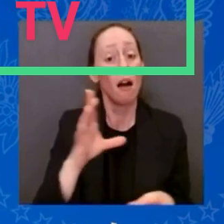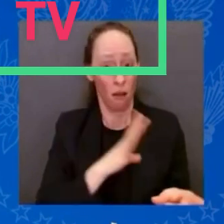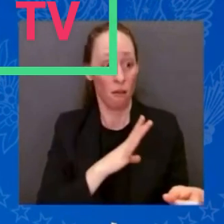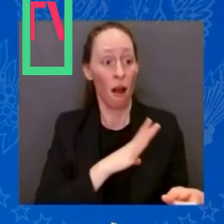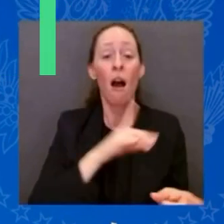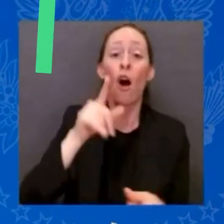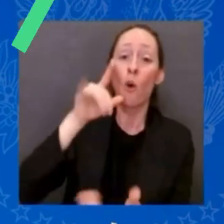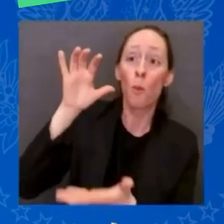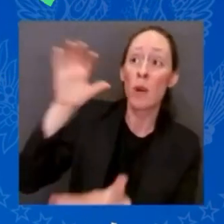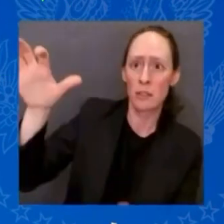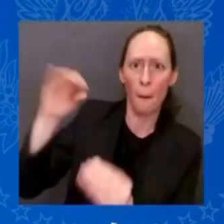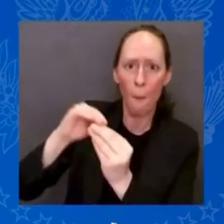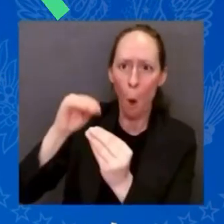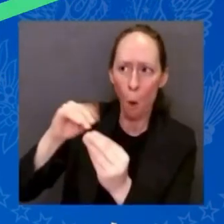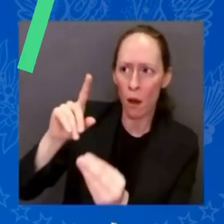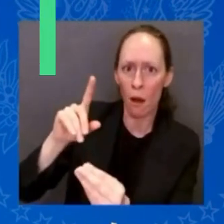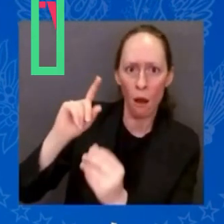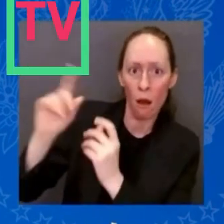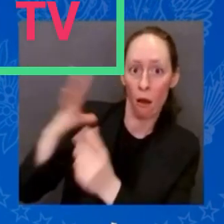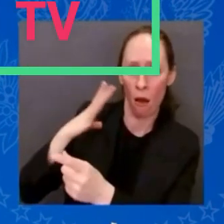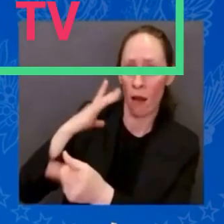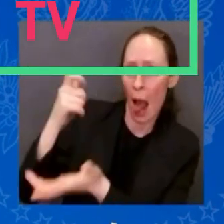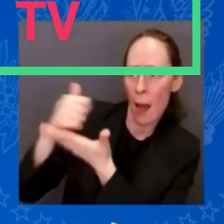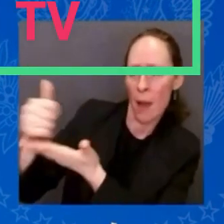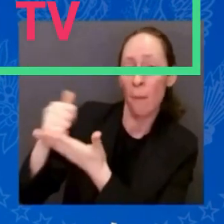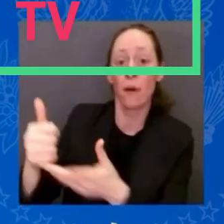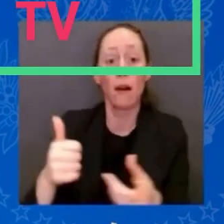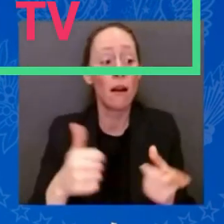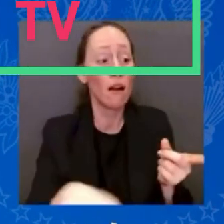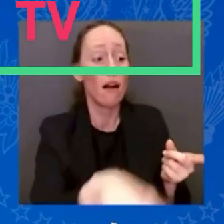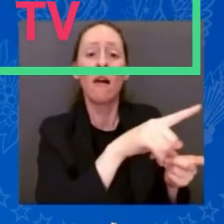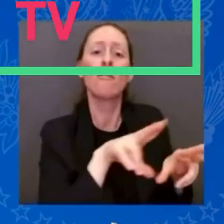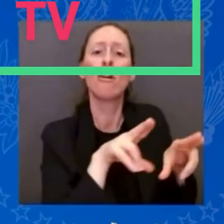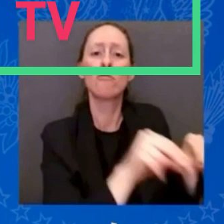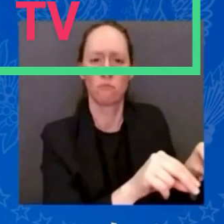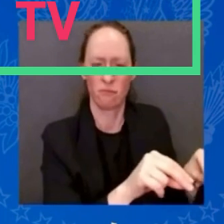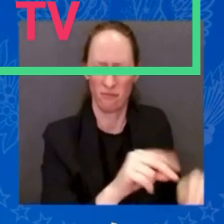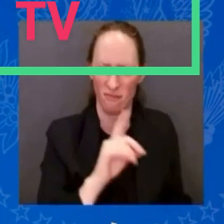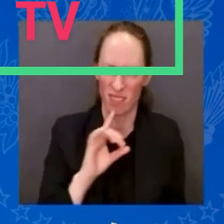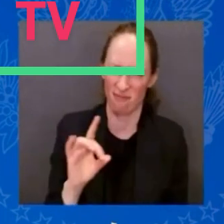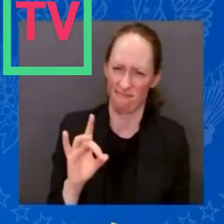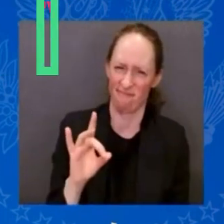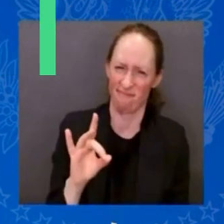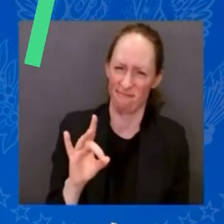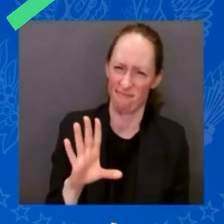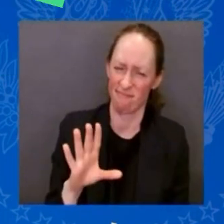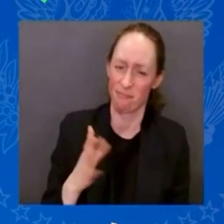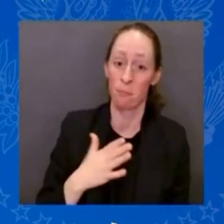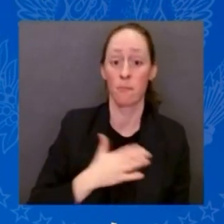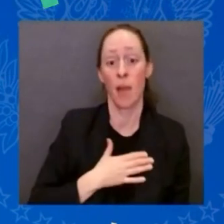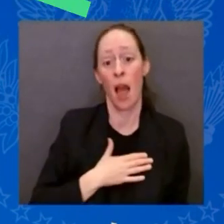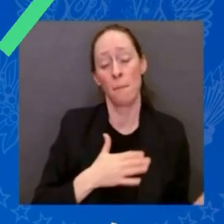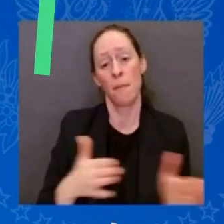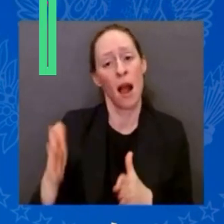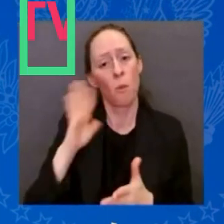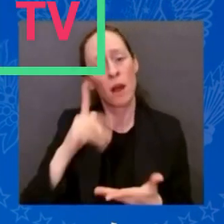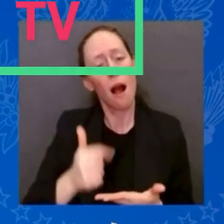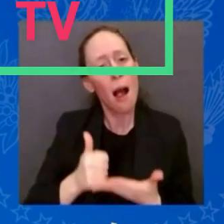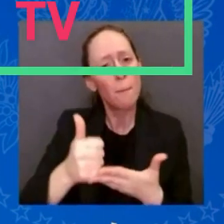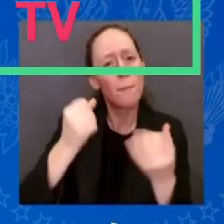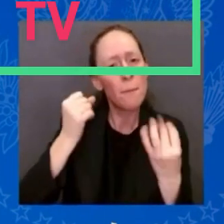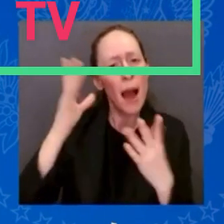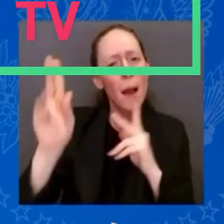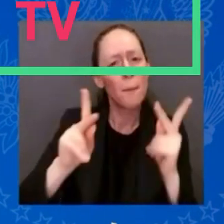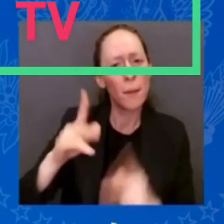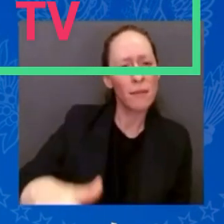plan would not only have been life-changing for millions of Americans, it would have been good for the American economy, freeing millions of Americans from the crushing